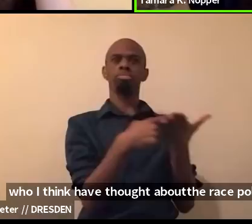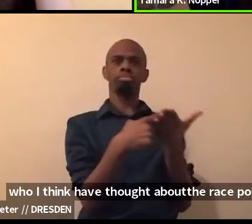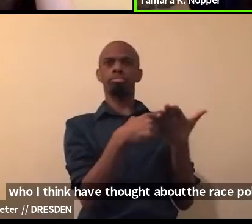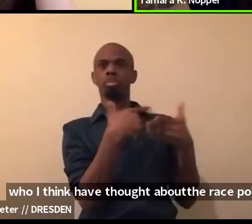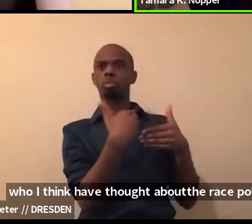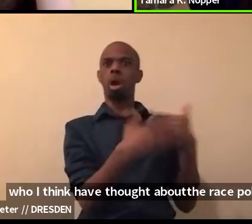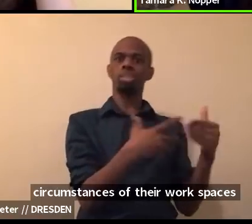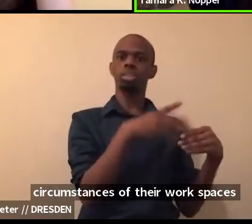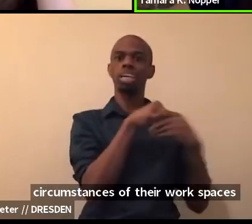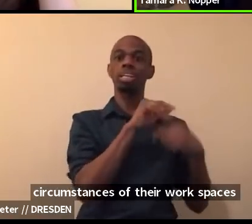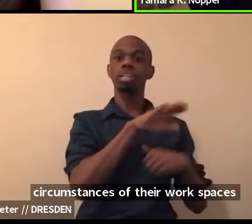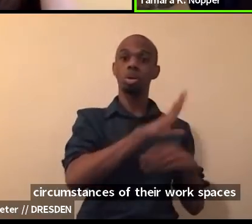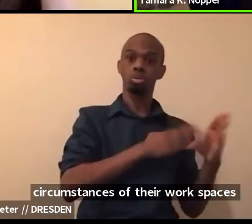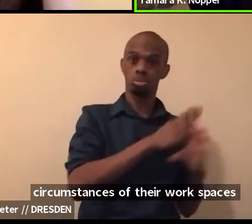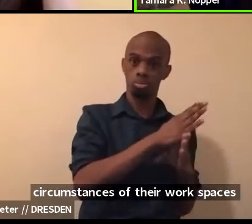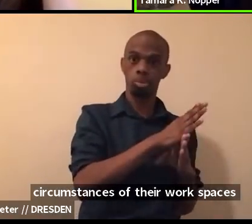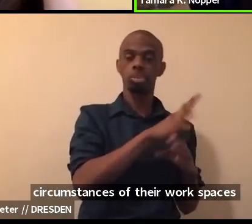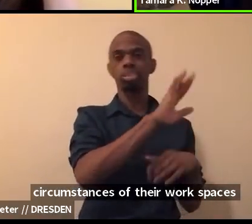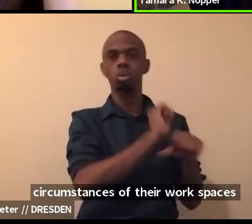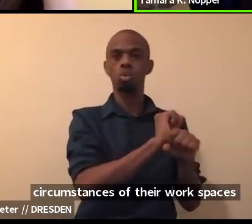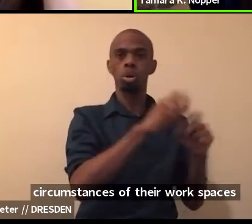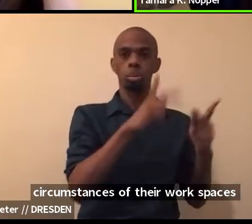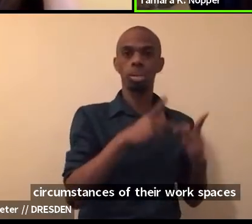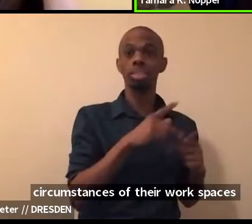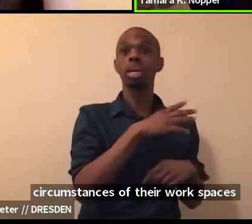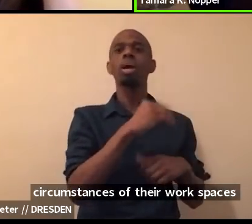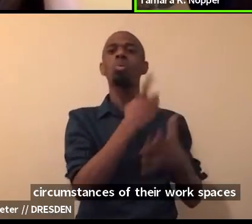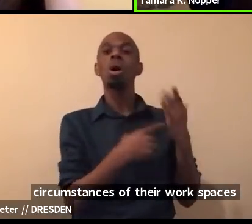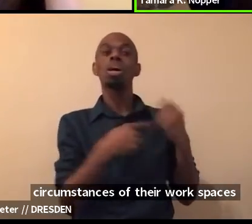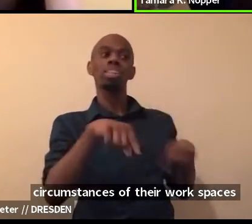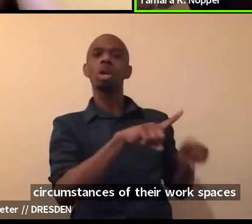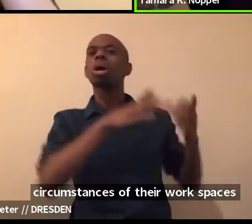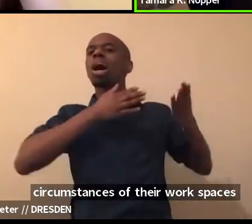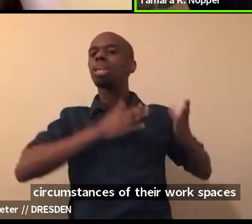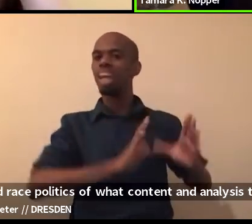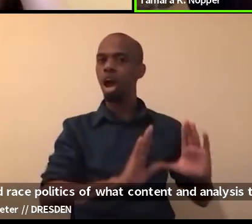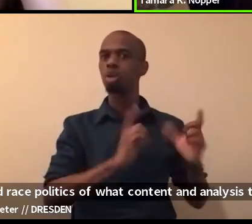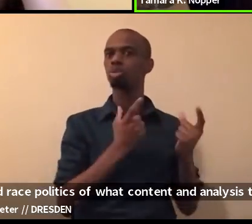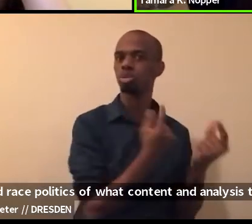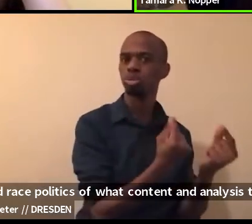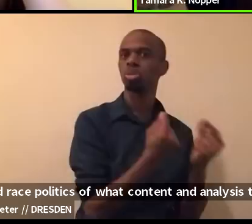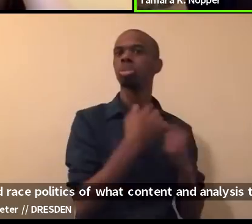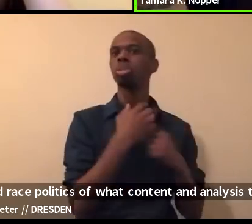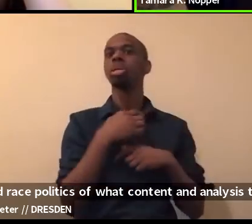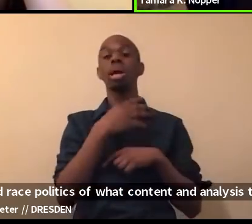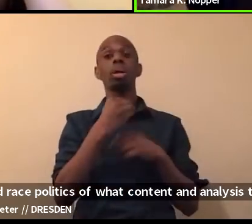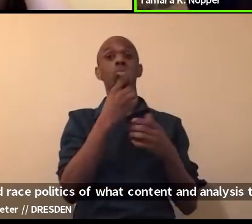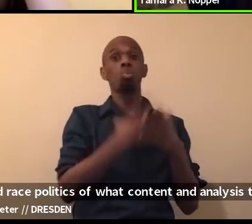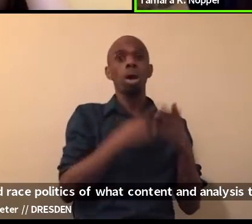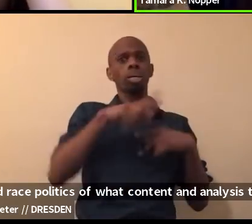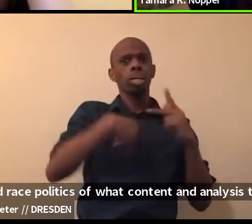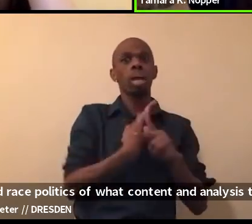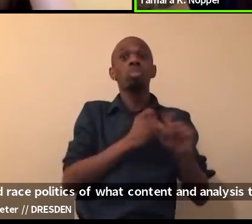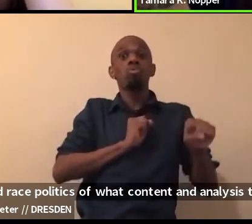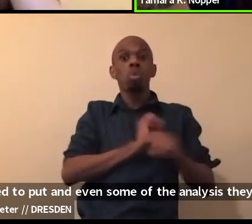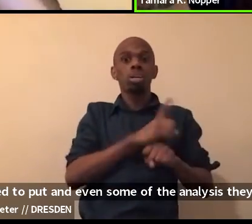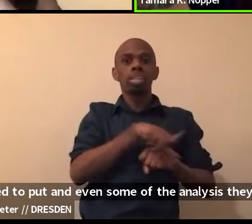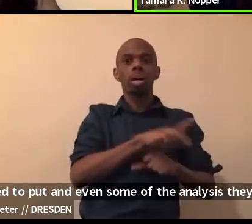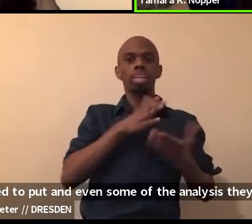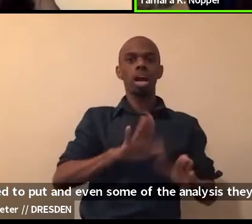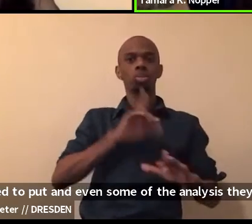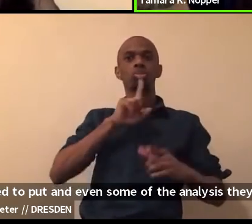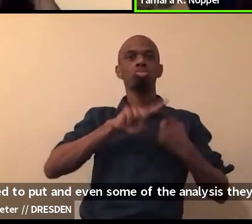what kind of analysis they're allowed to put. And even some of the analysis they might be putting out, I might not even agree with, right? But I do think